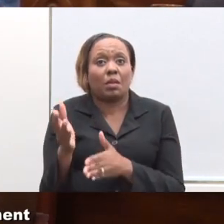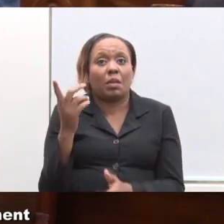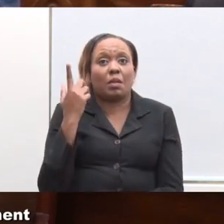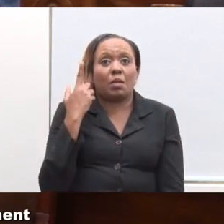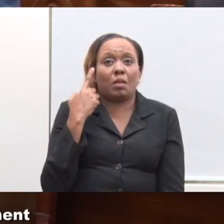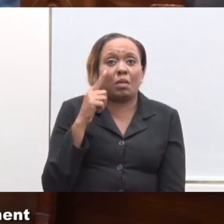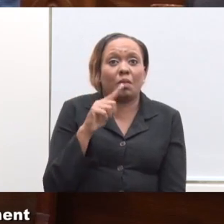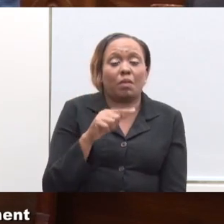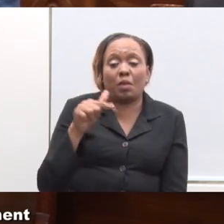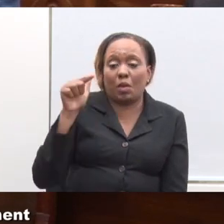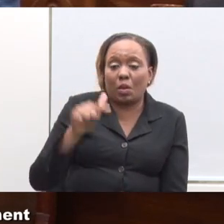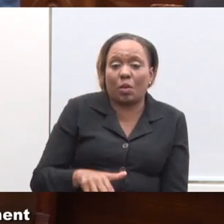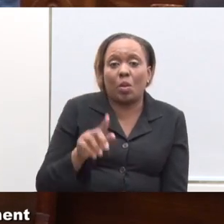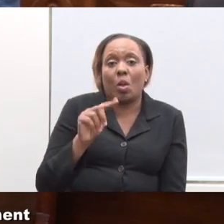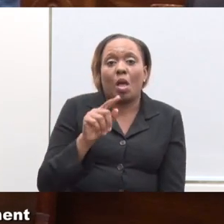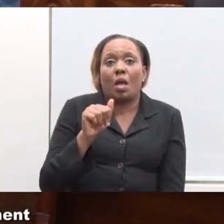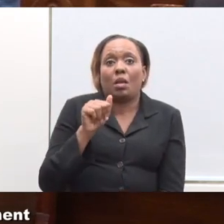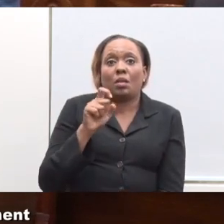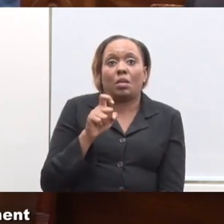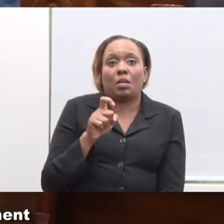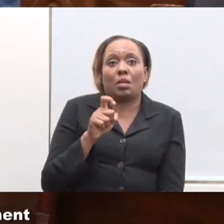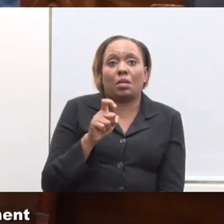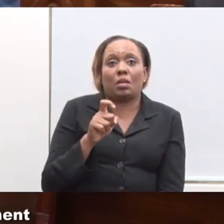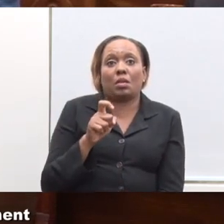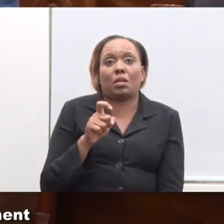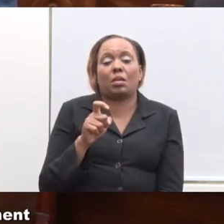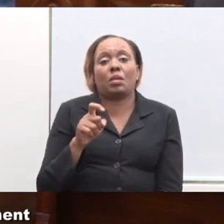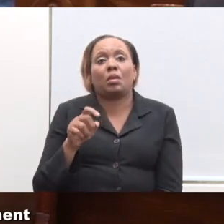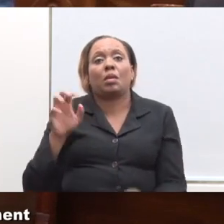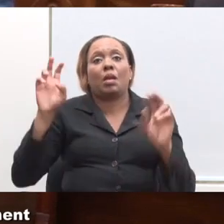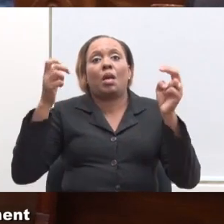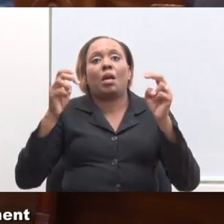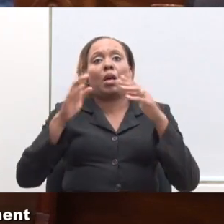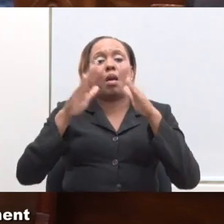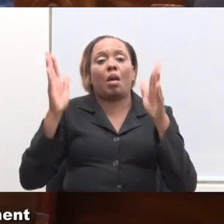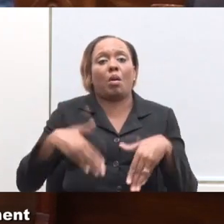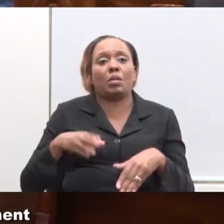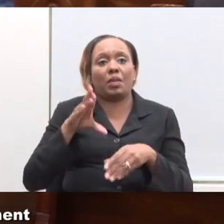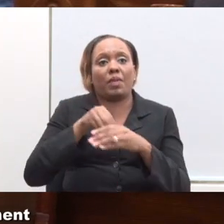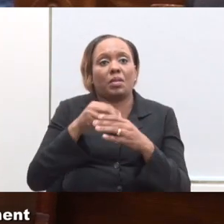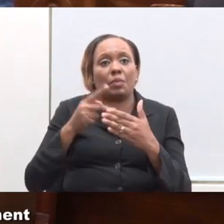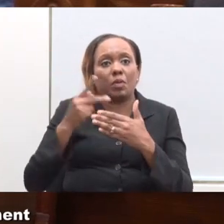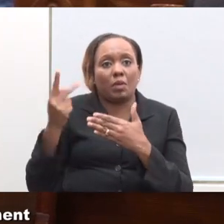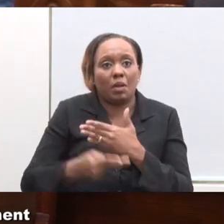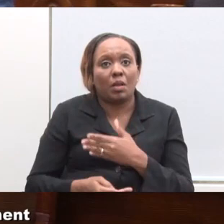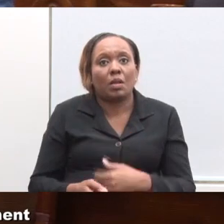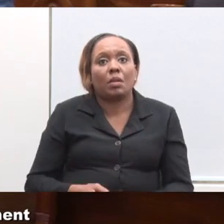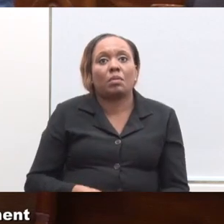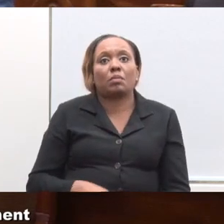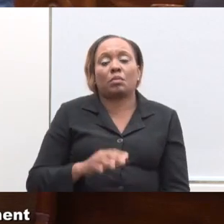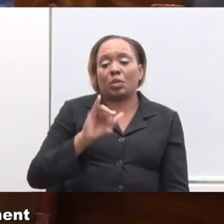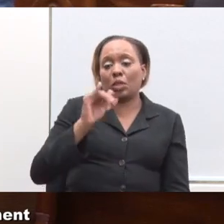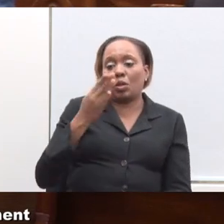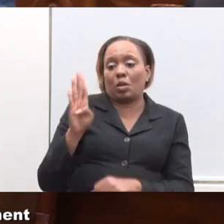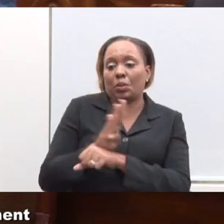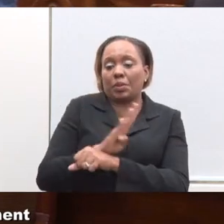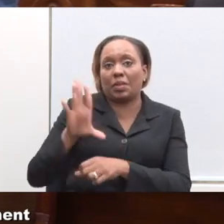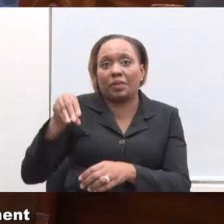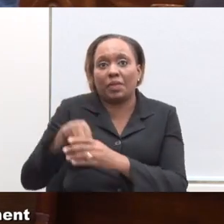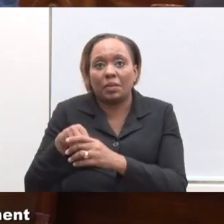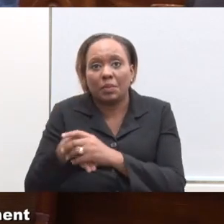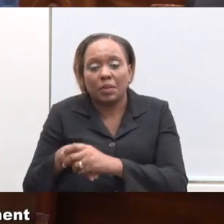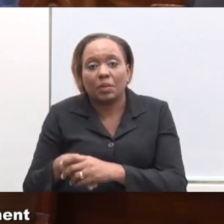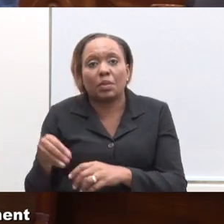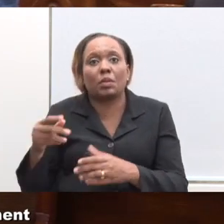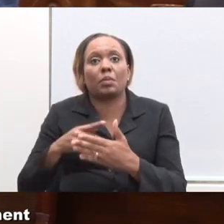lower tax revenues, the household investment program, the jobs, business and investment program. As